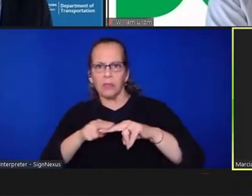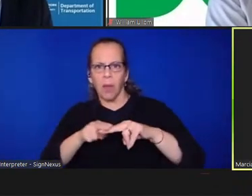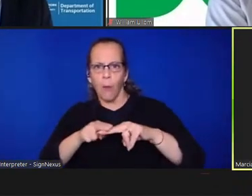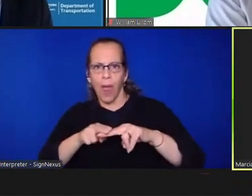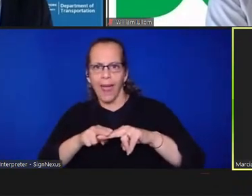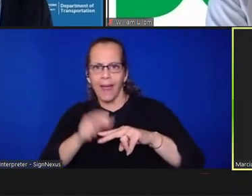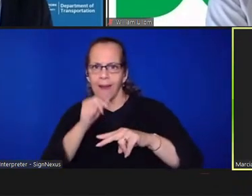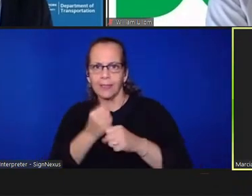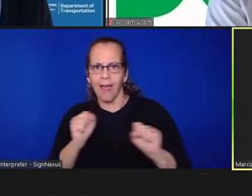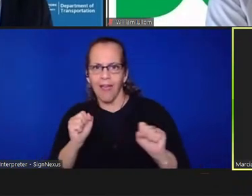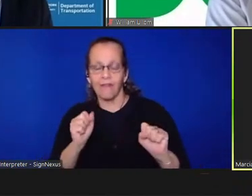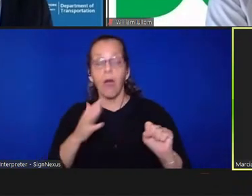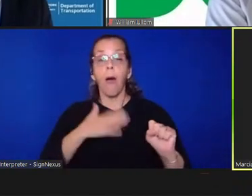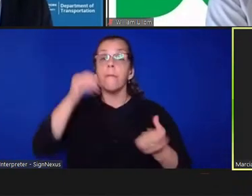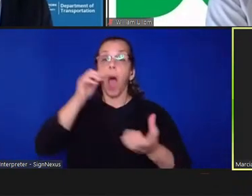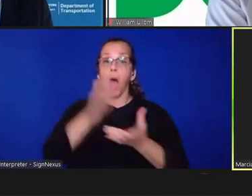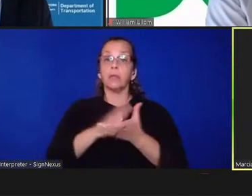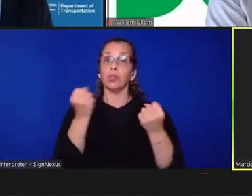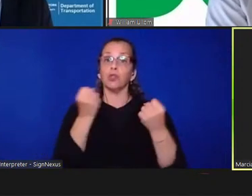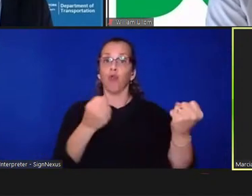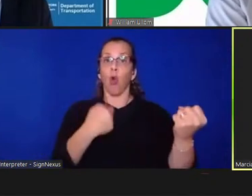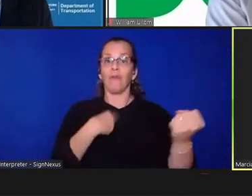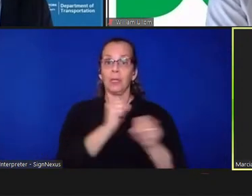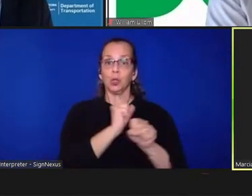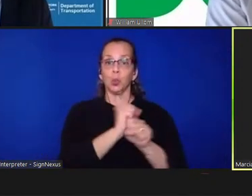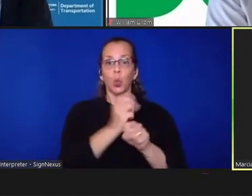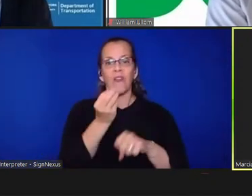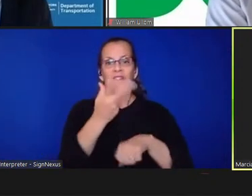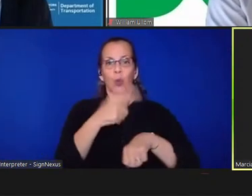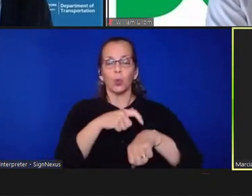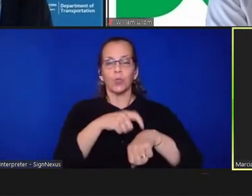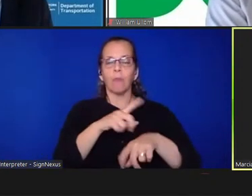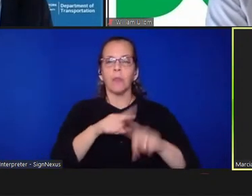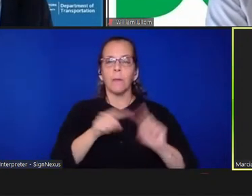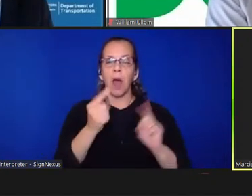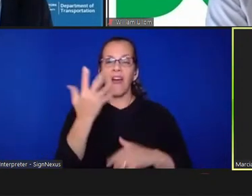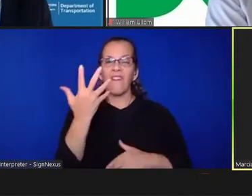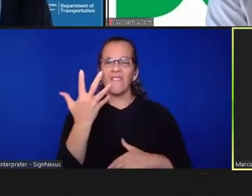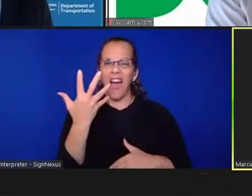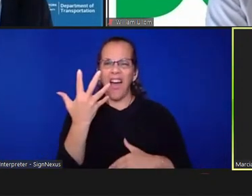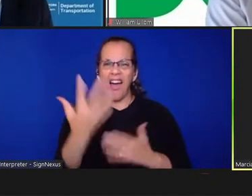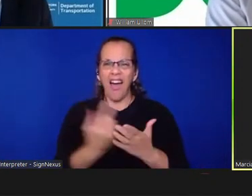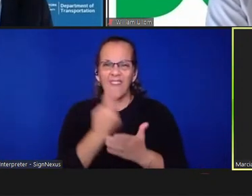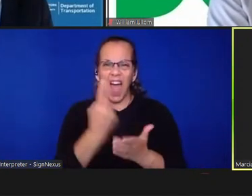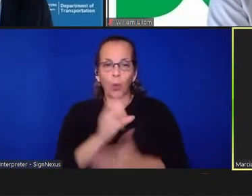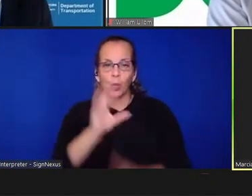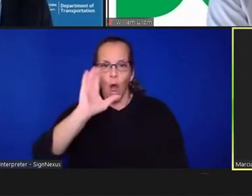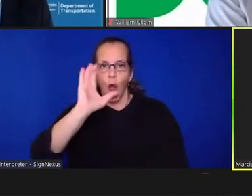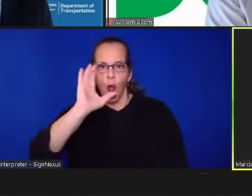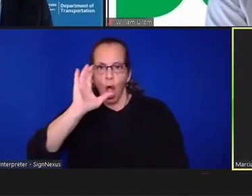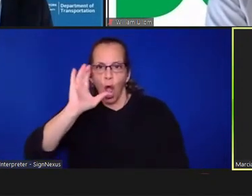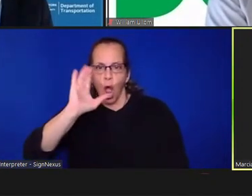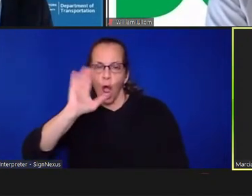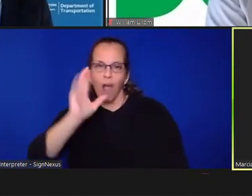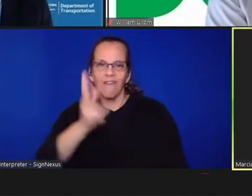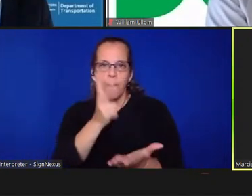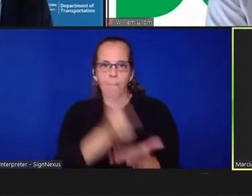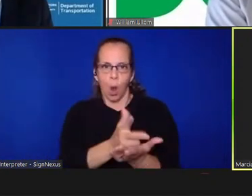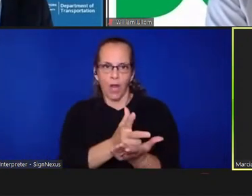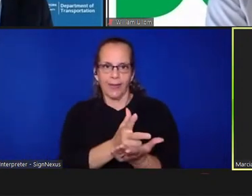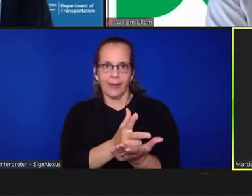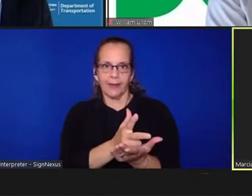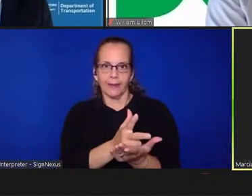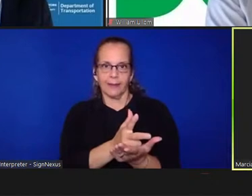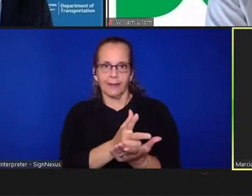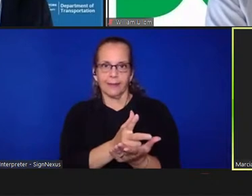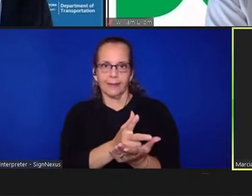drove me to work a few times but he had he spent five hours looking for parking uh on his way home